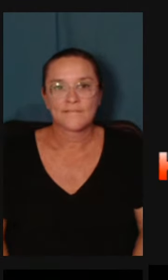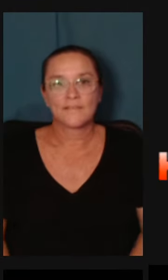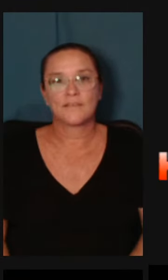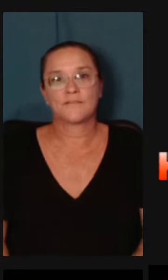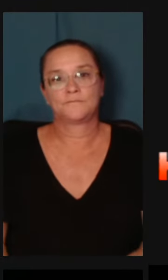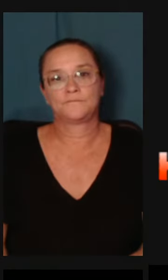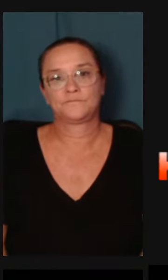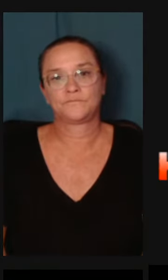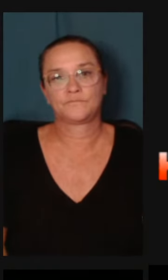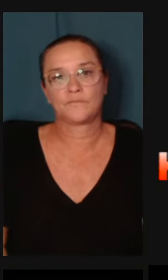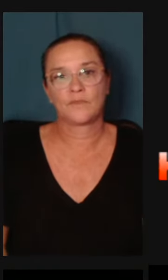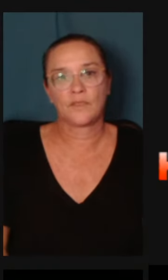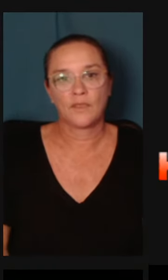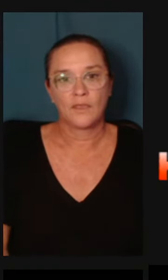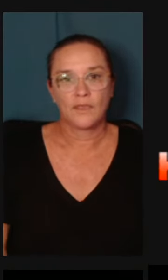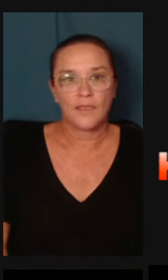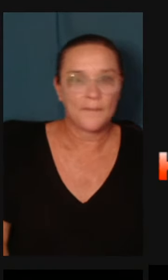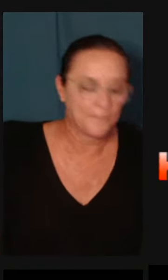And we're back.